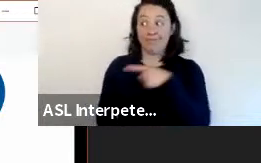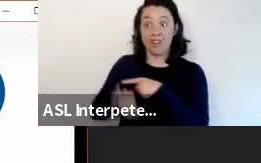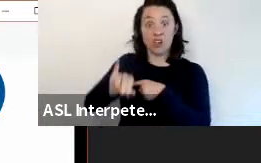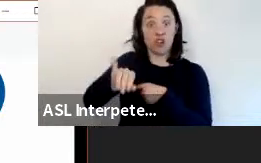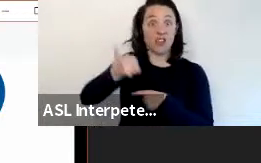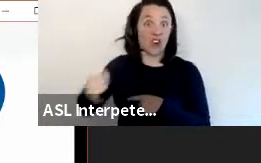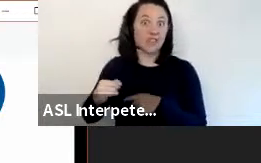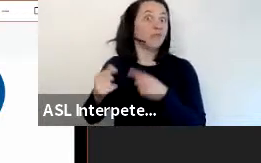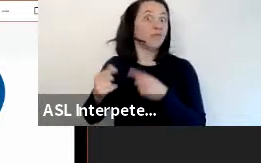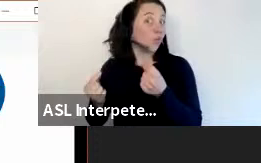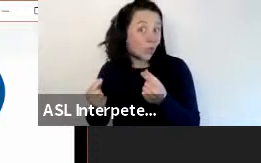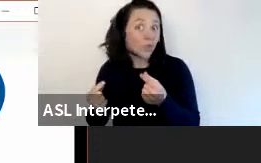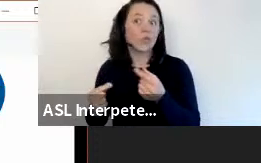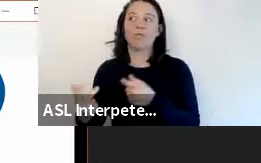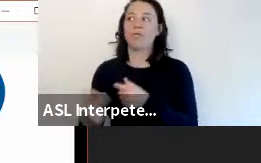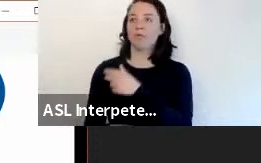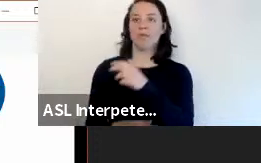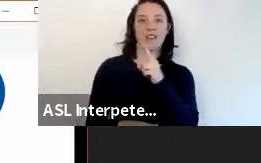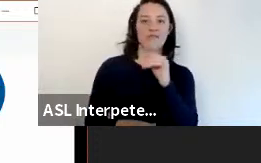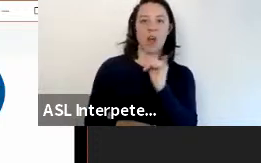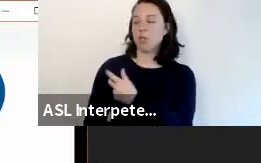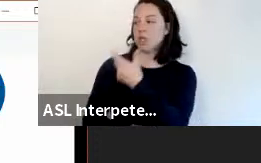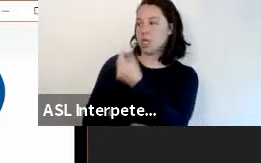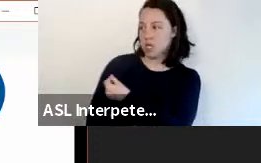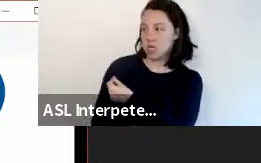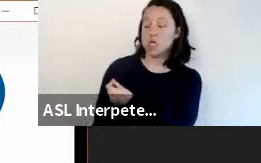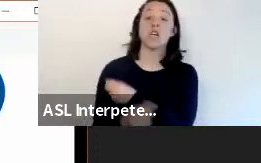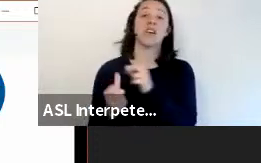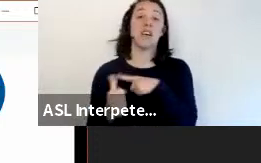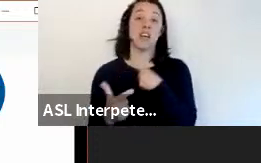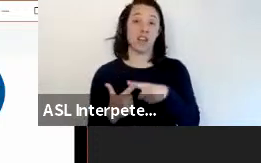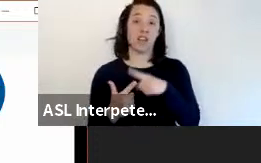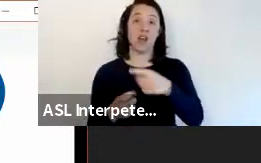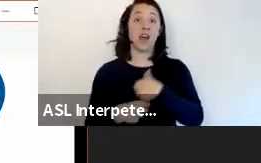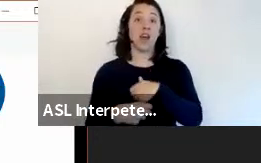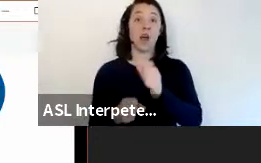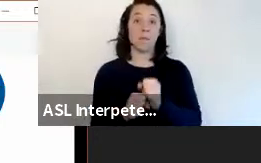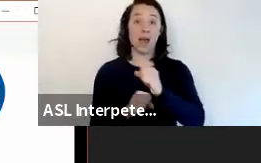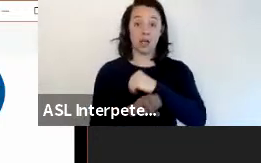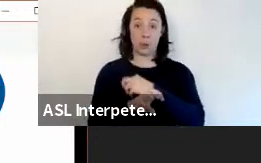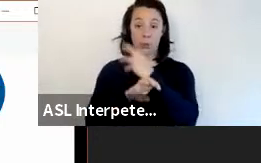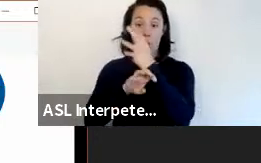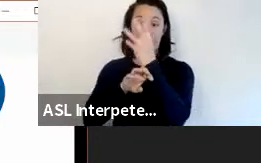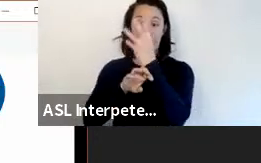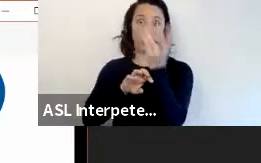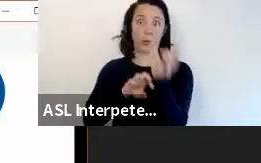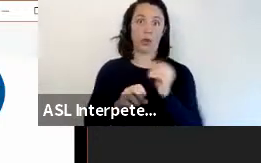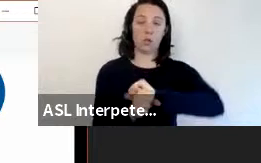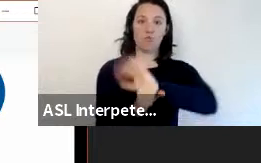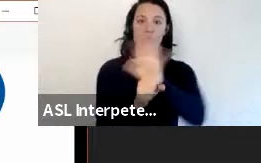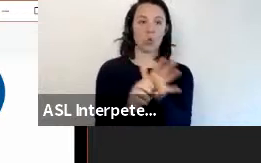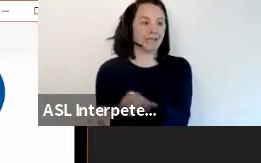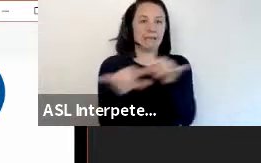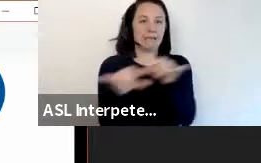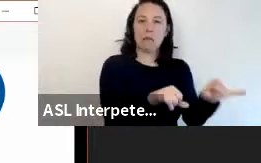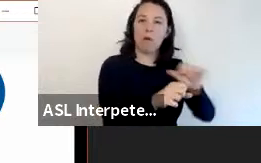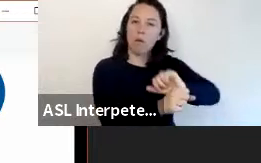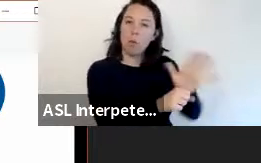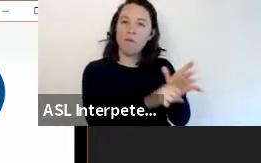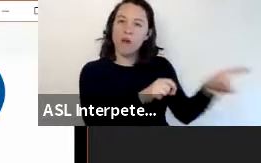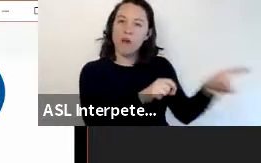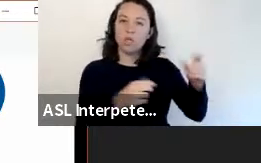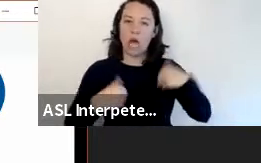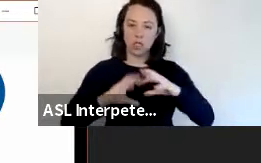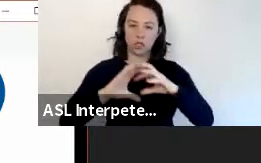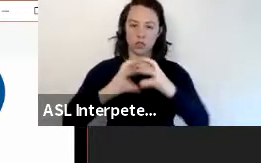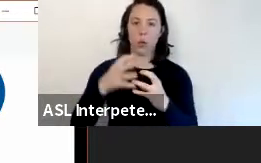spike proteins that it's encountering by making antibodies. This is an older technology. It's been around for a long